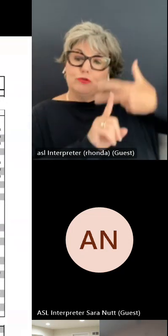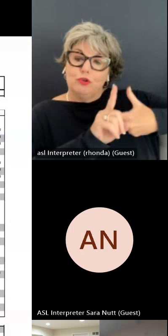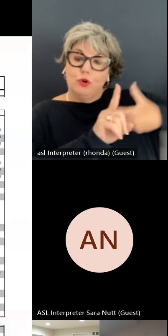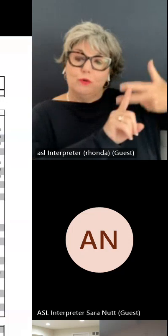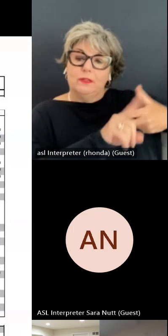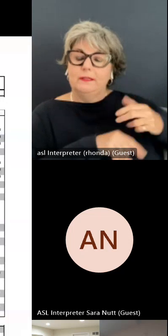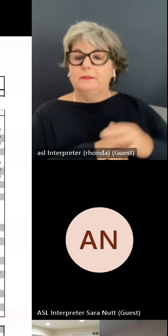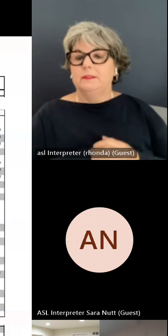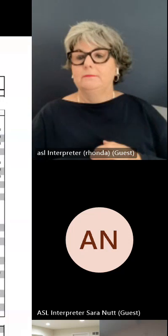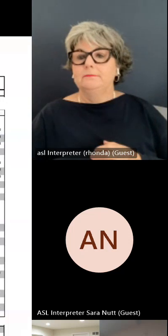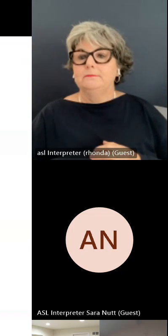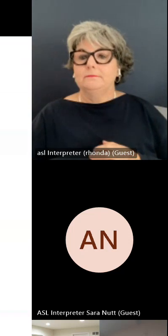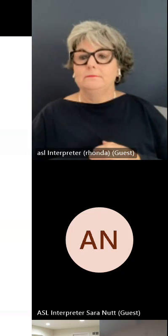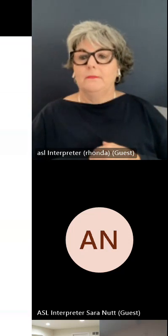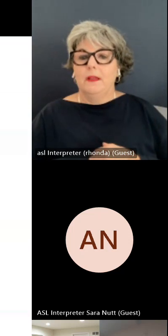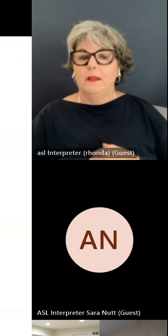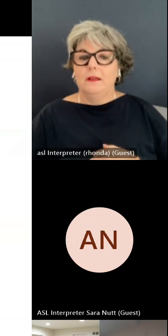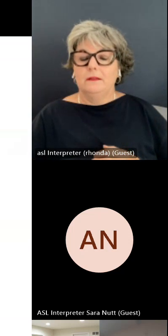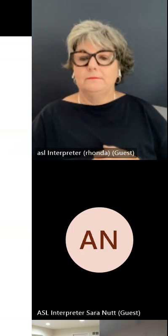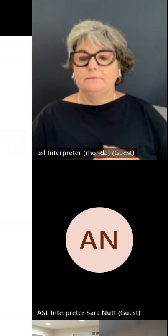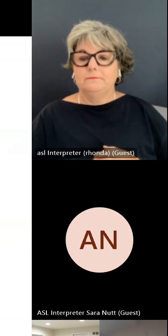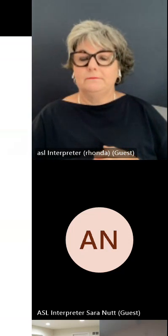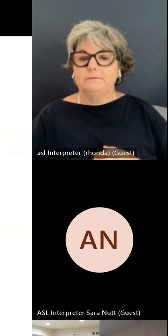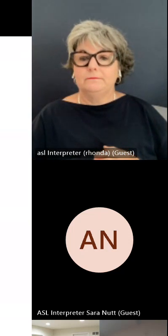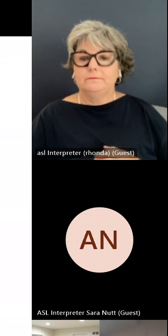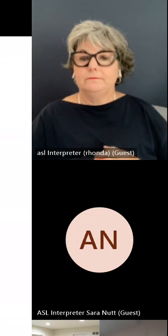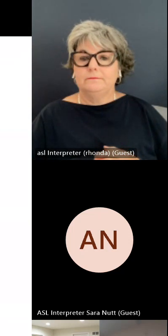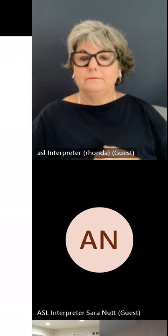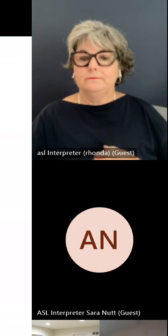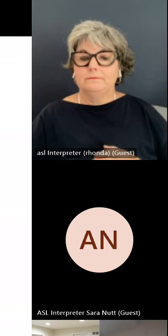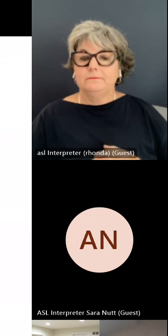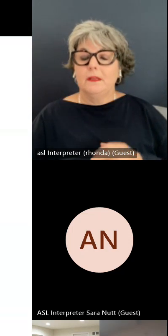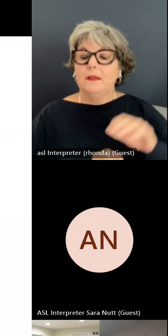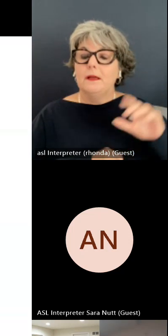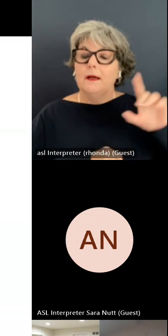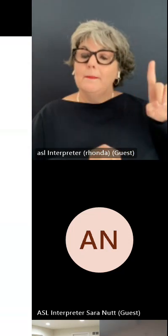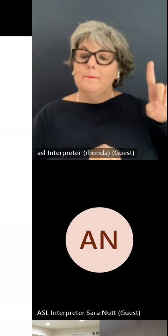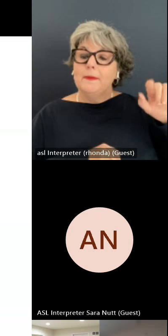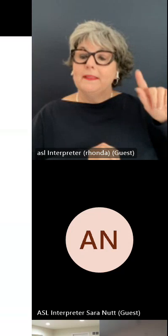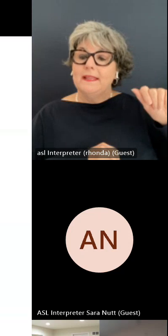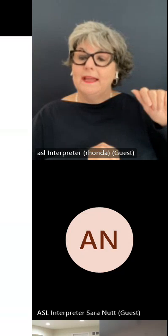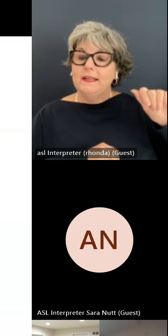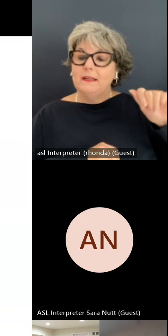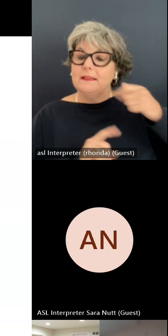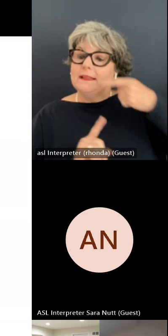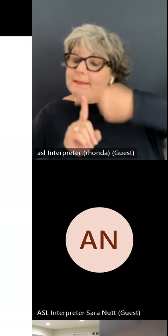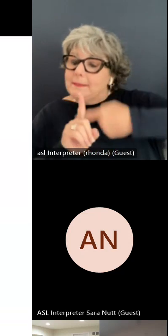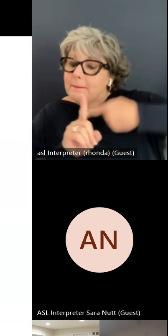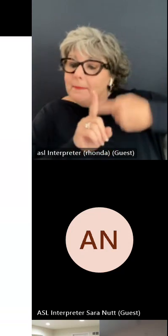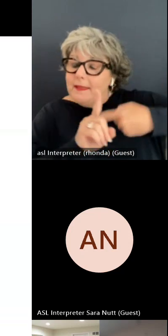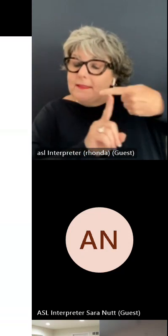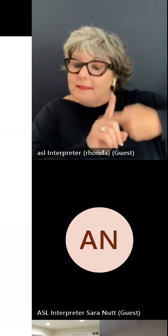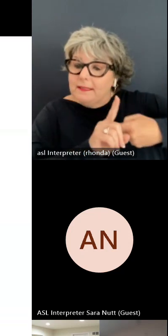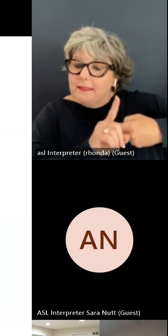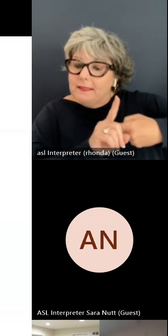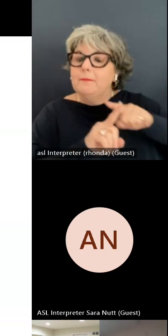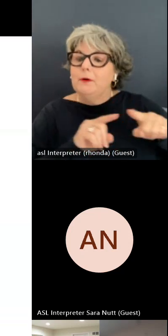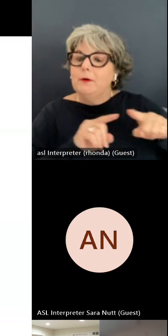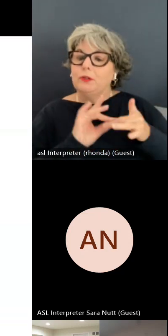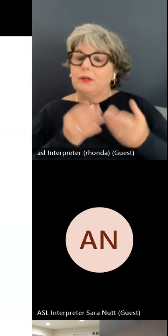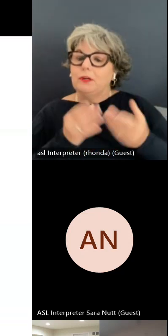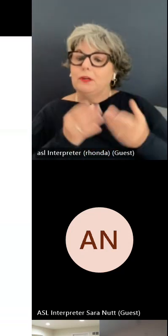the examples that I showed, they generate the data monthly. And that's the reason when we talked about that